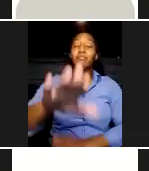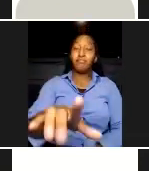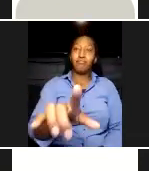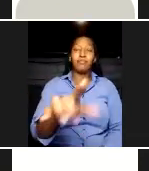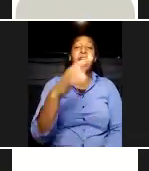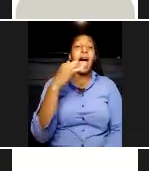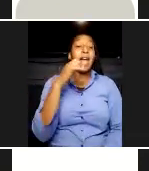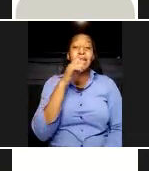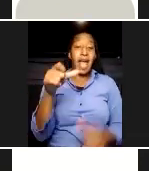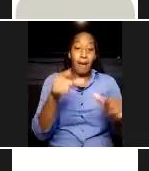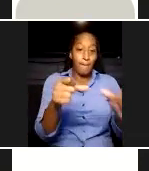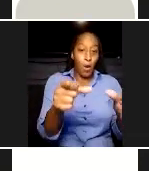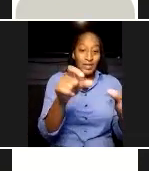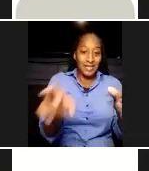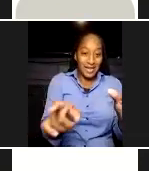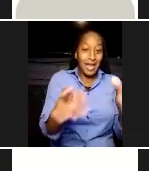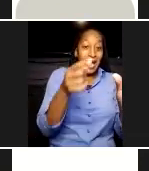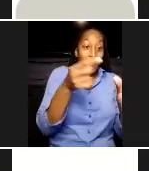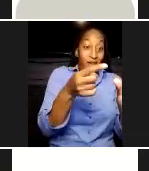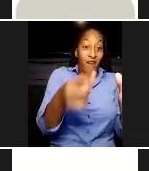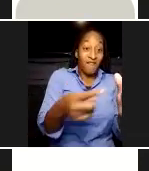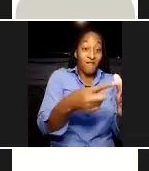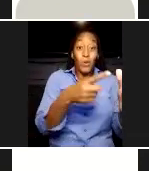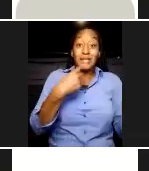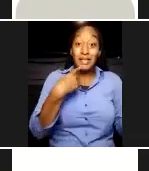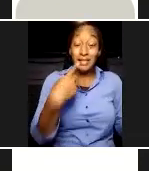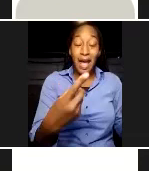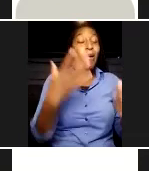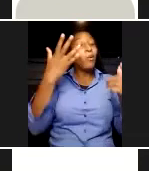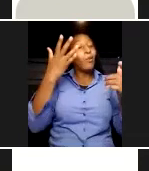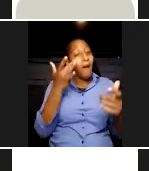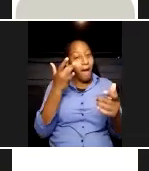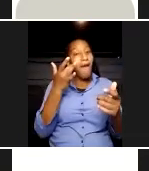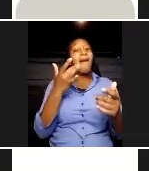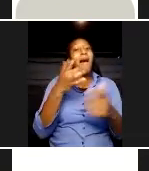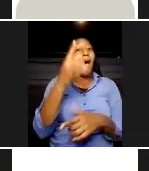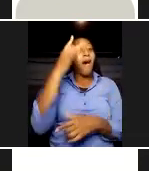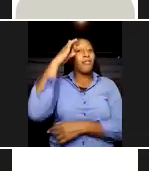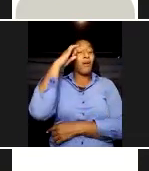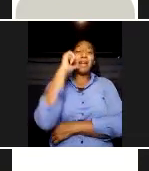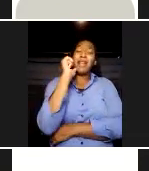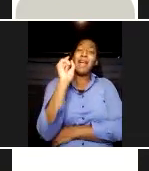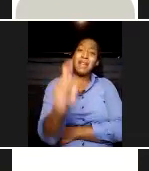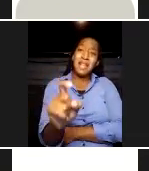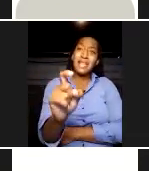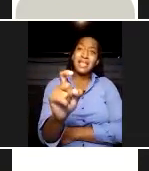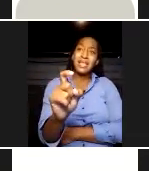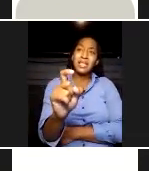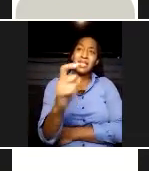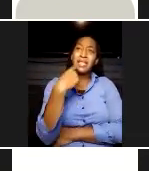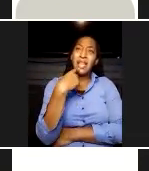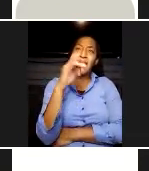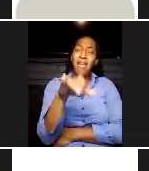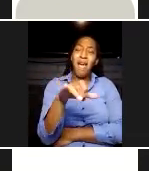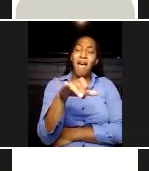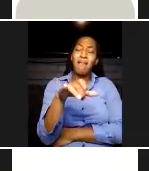getting students who said, well, you didn't ask me for a picture of the car or a video of the car. And I'm thinking, how is someone going to know if you built